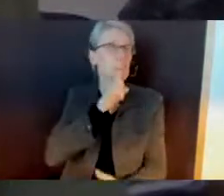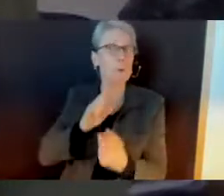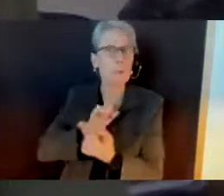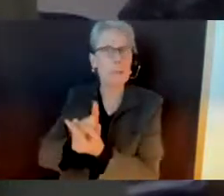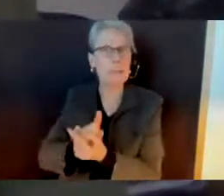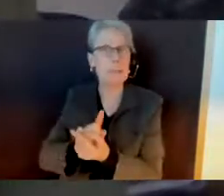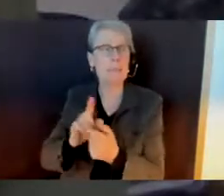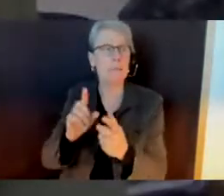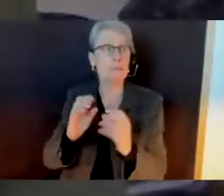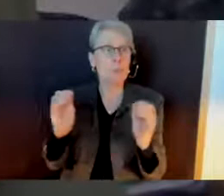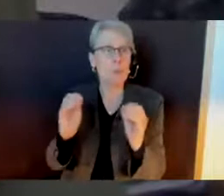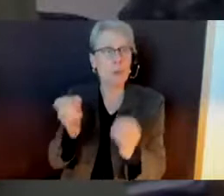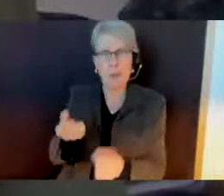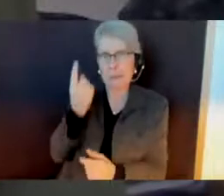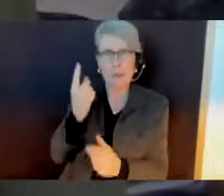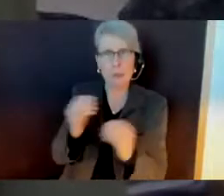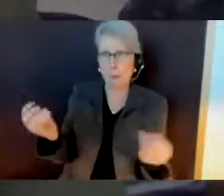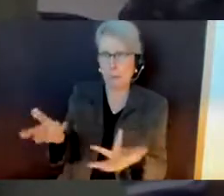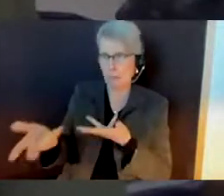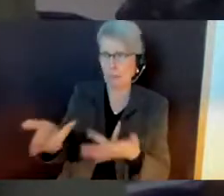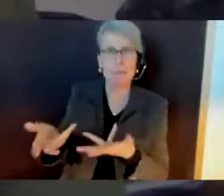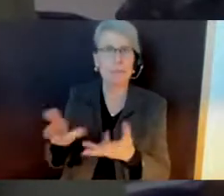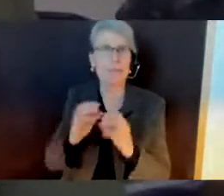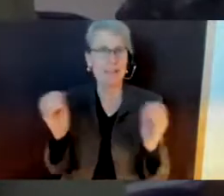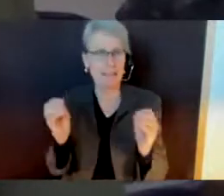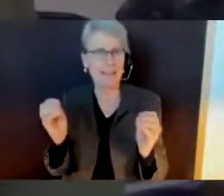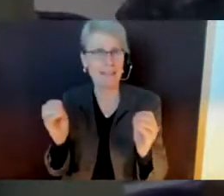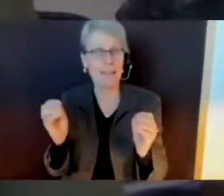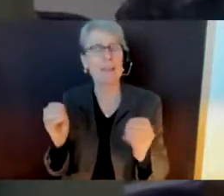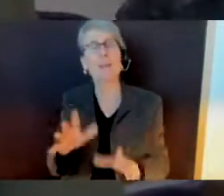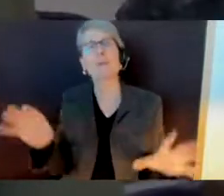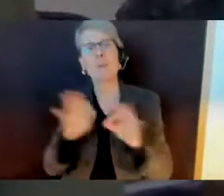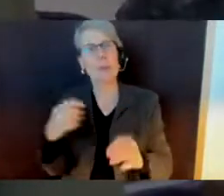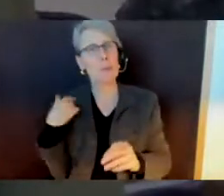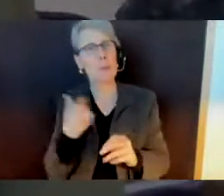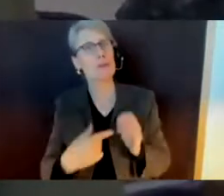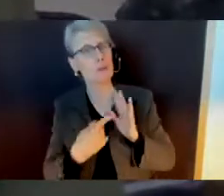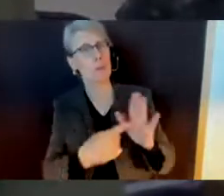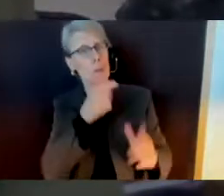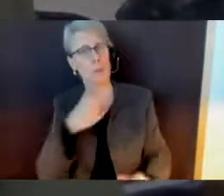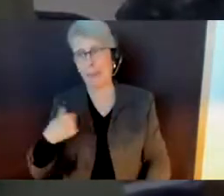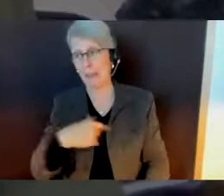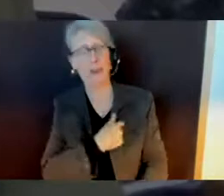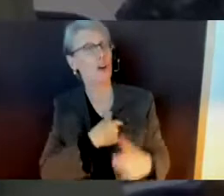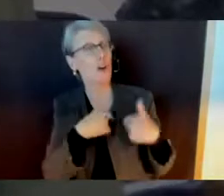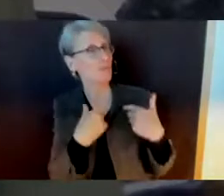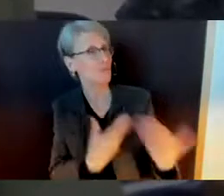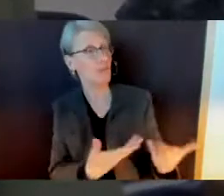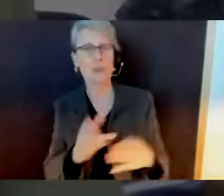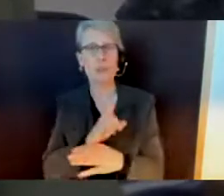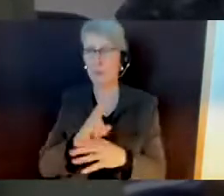but has no shape, no form. It is time that we define its shape and form